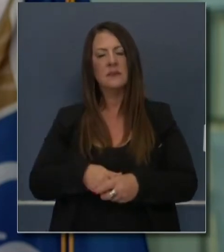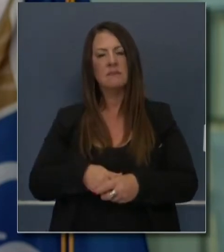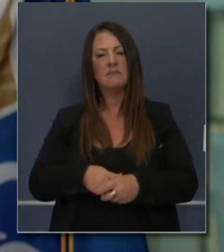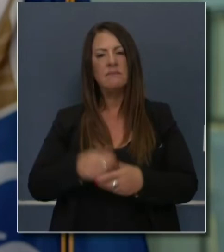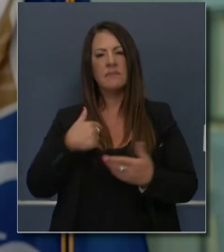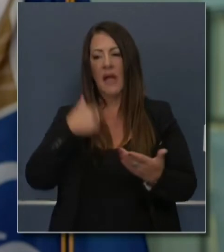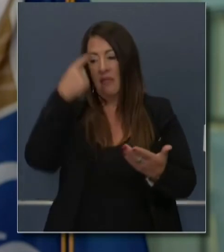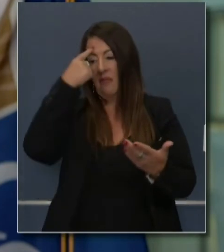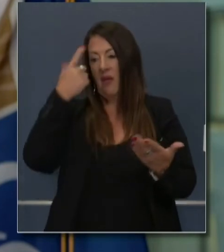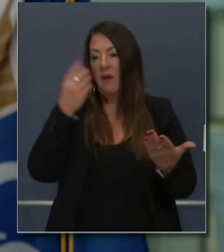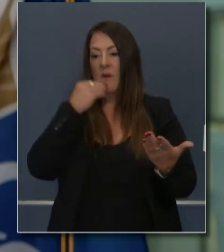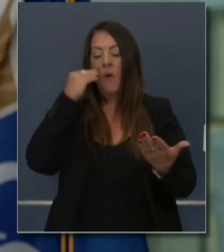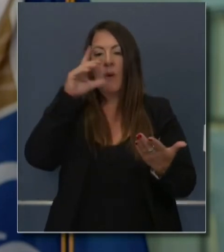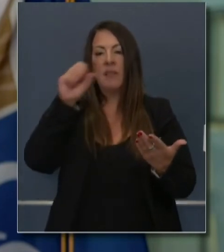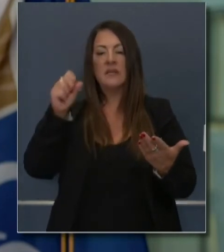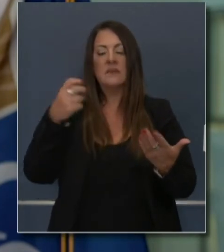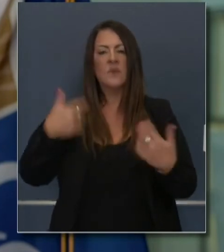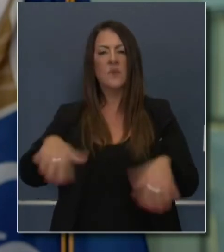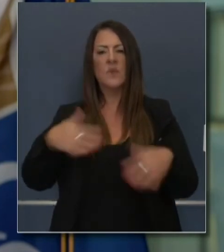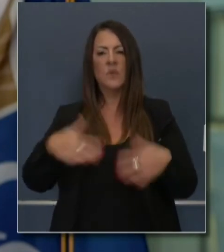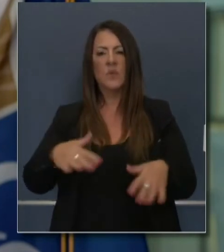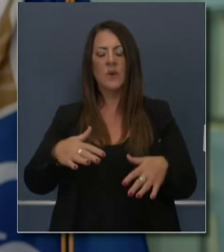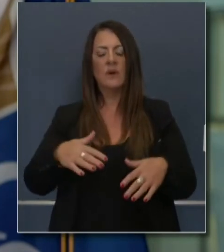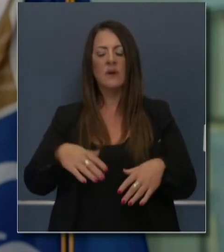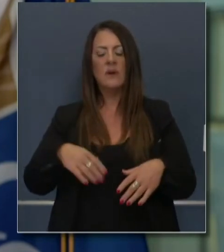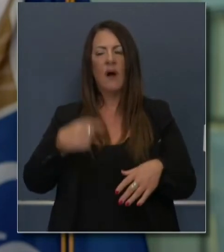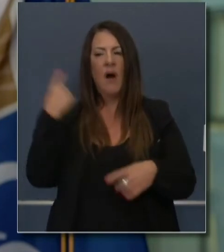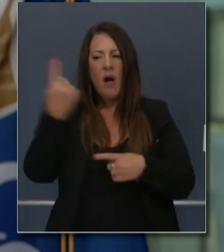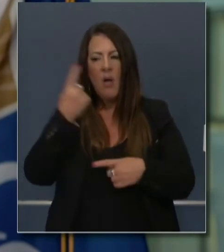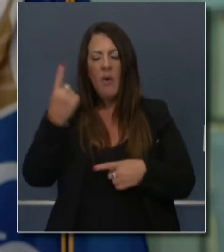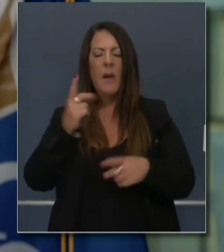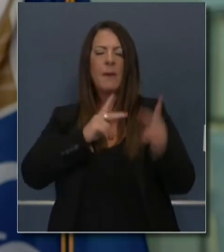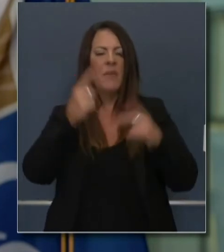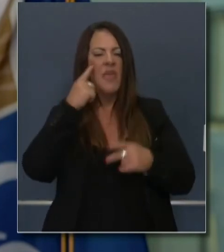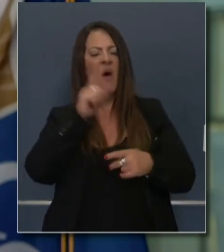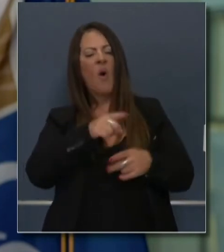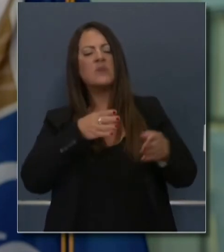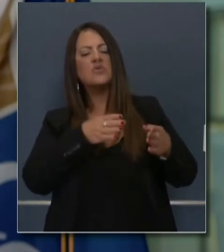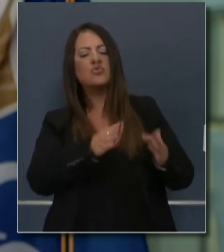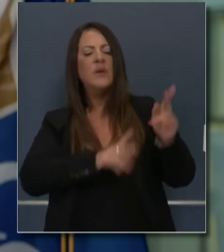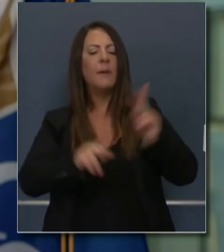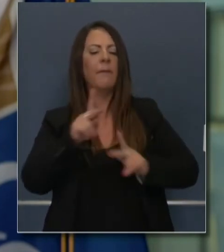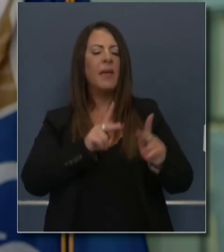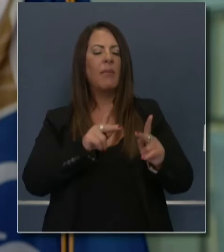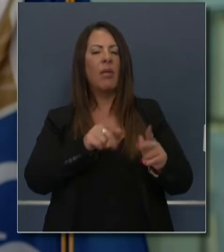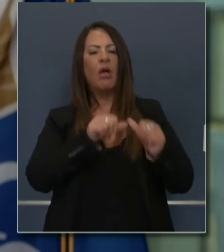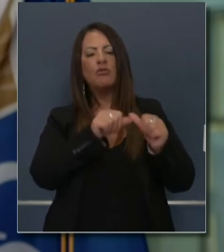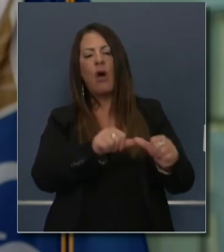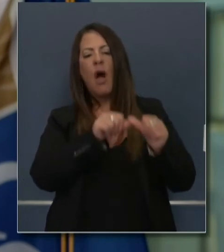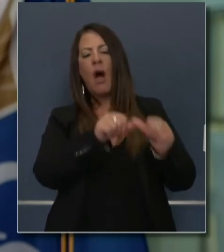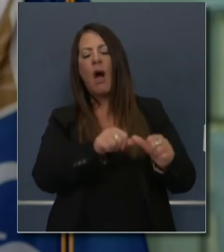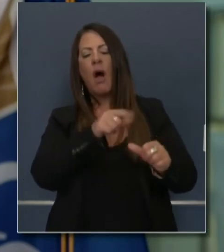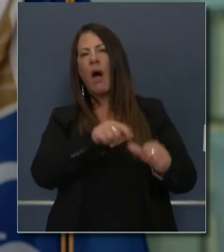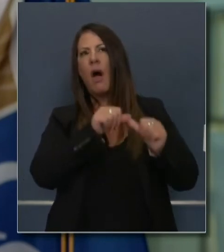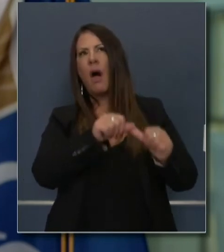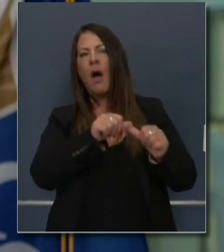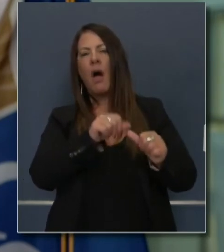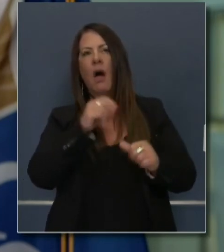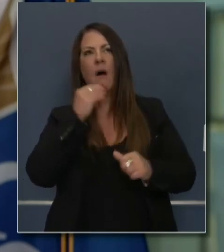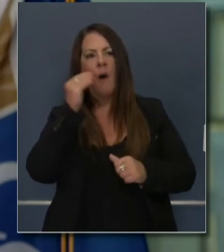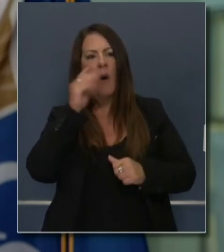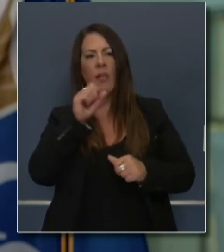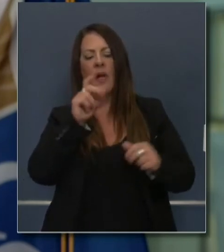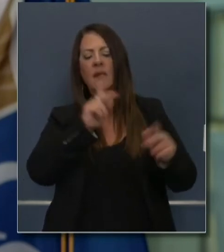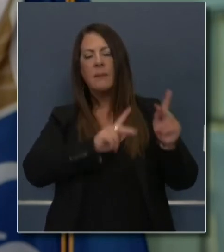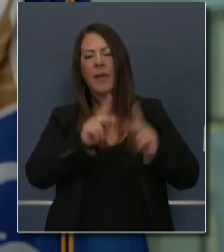think of homelessness broadly. Most people think about it as street population. That's one subset, chronic homeless. That chronic